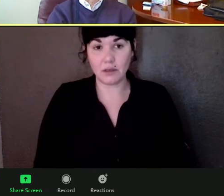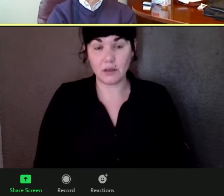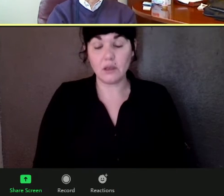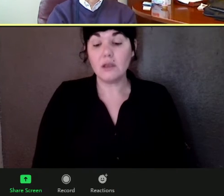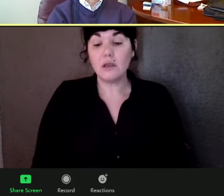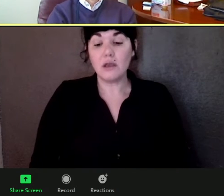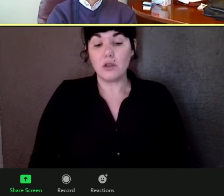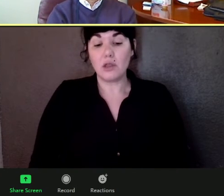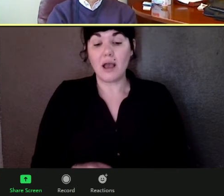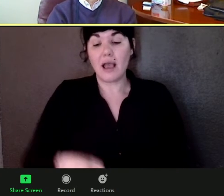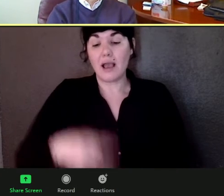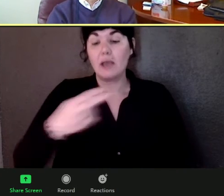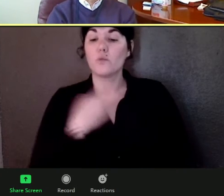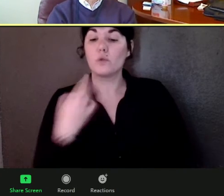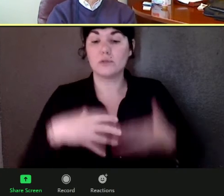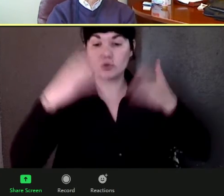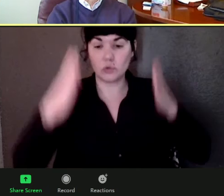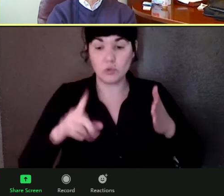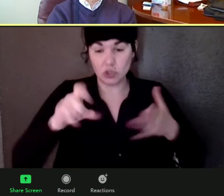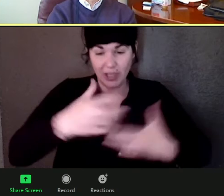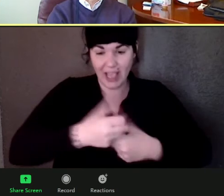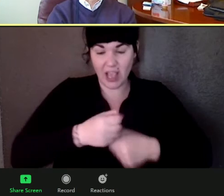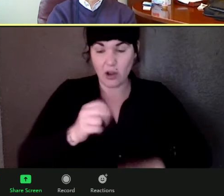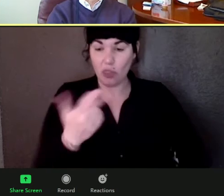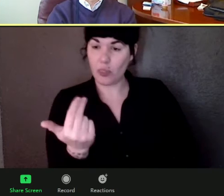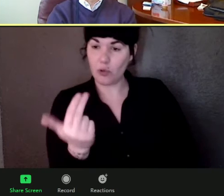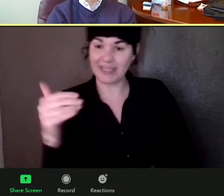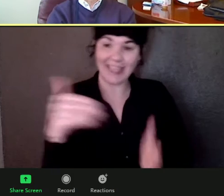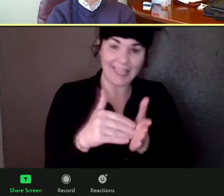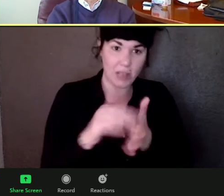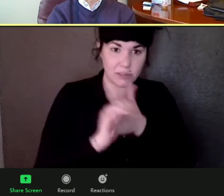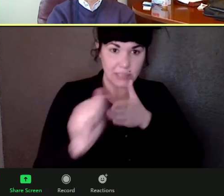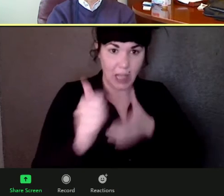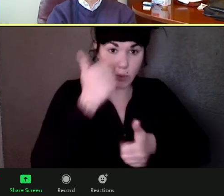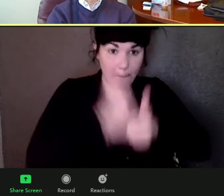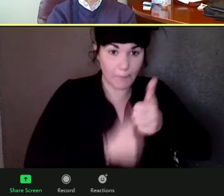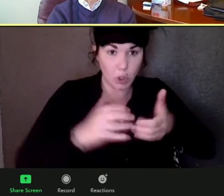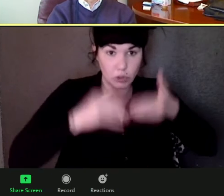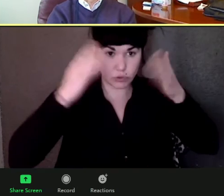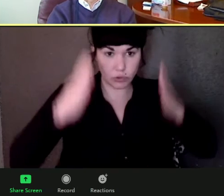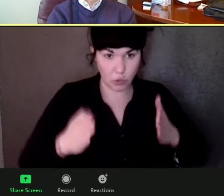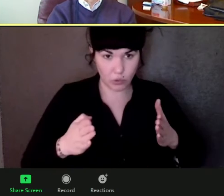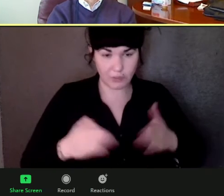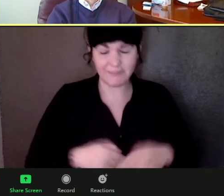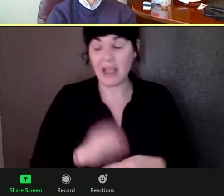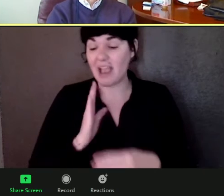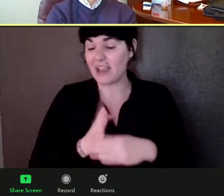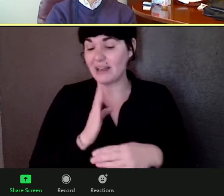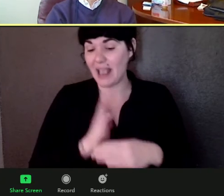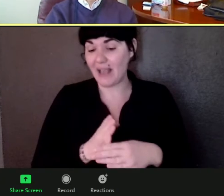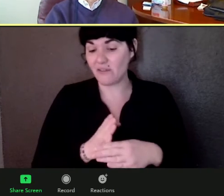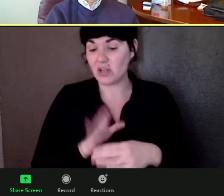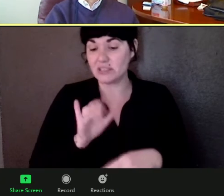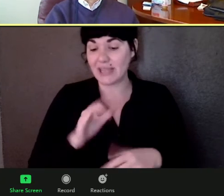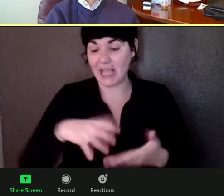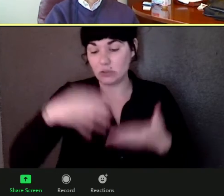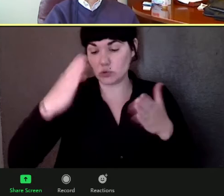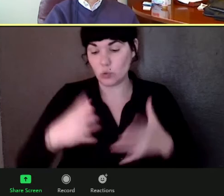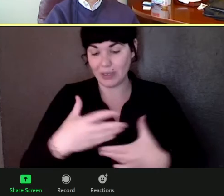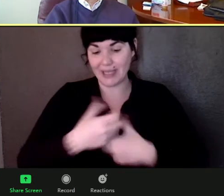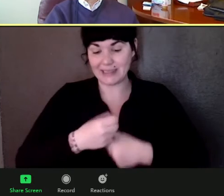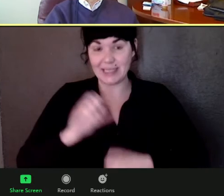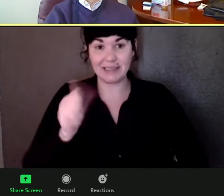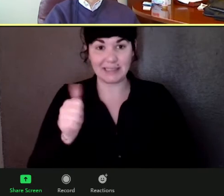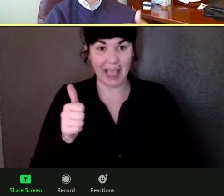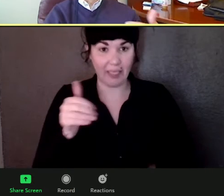per student. And the average student across the state of Michigan ought to be getting about $10,000 per student, which not only is more than